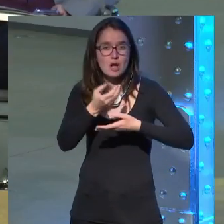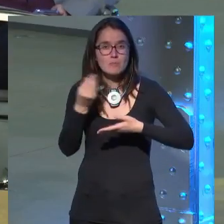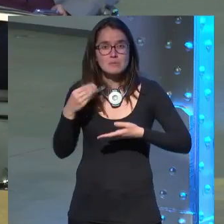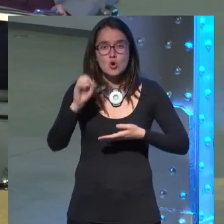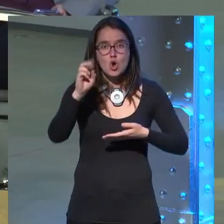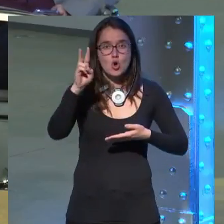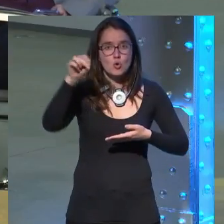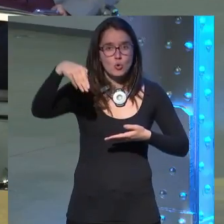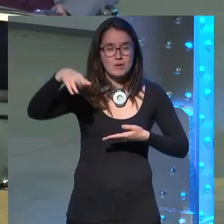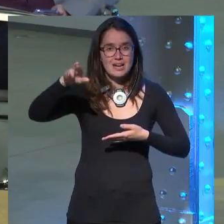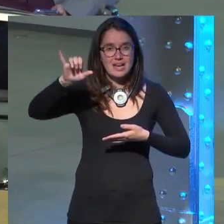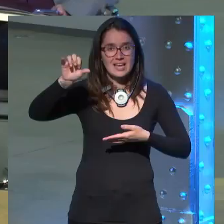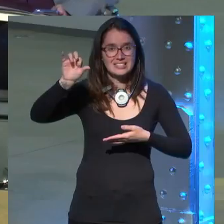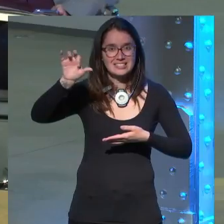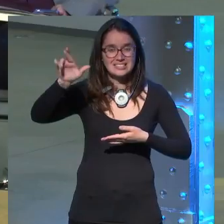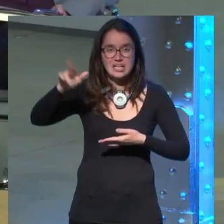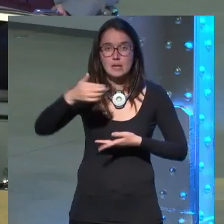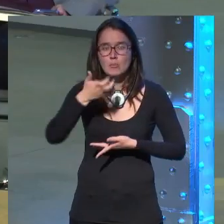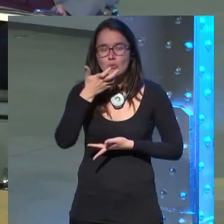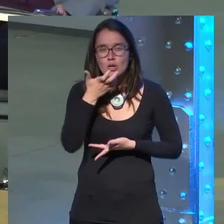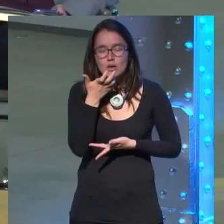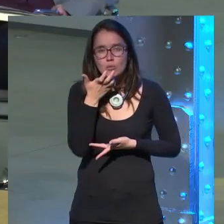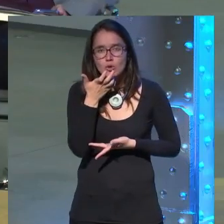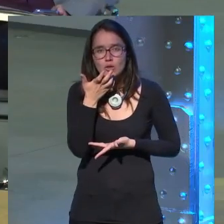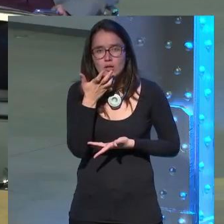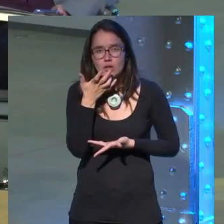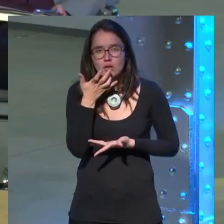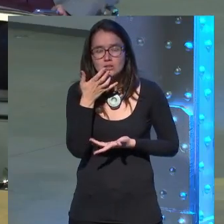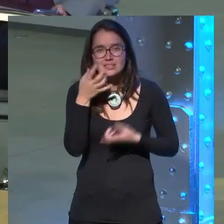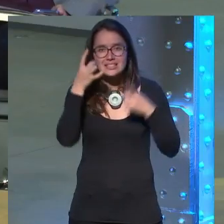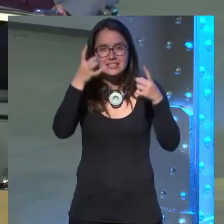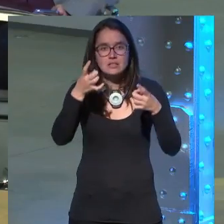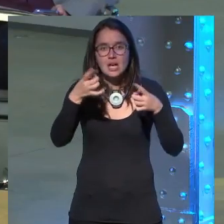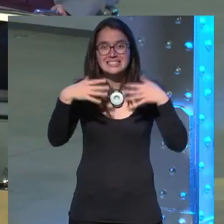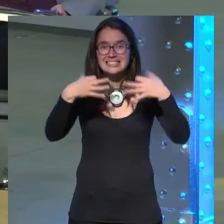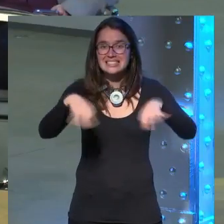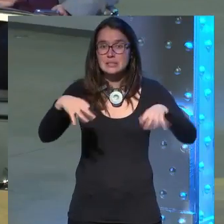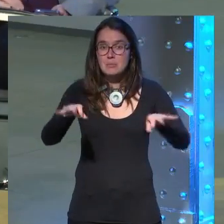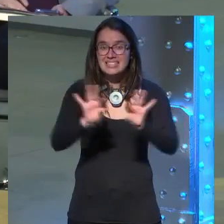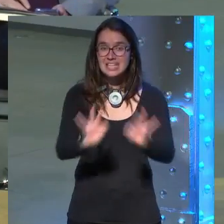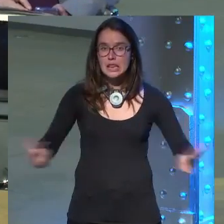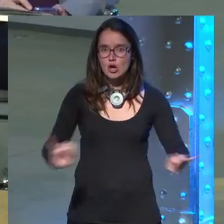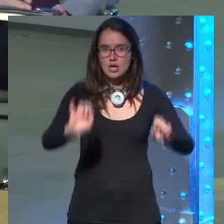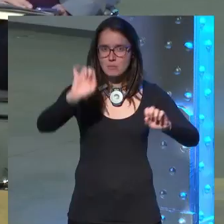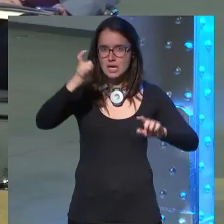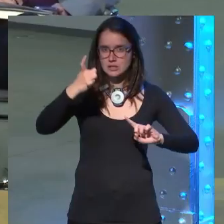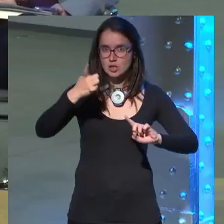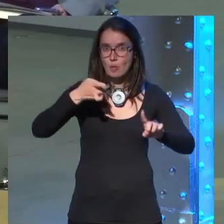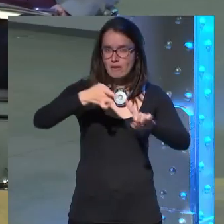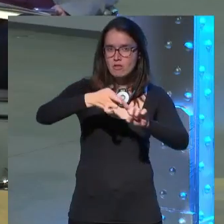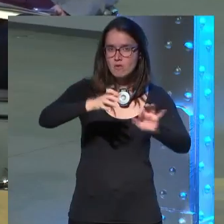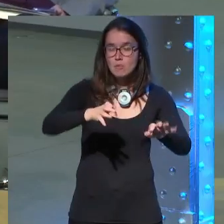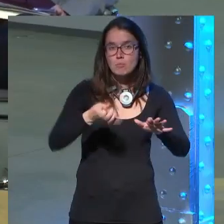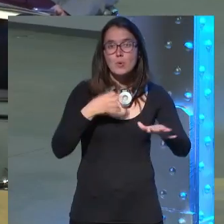your explanation to be as simple as possible. Now, you might say creating infinitely many more universes is not